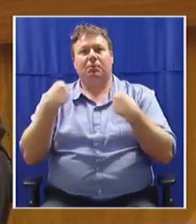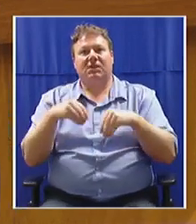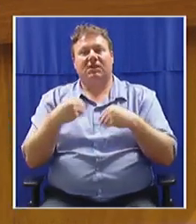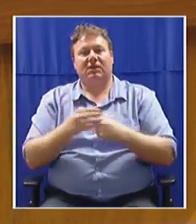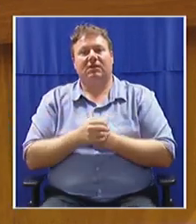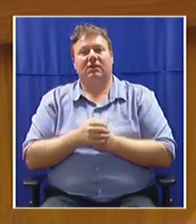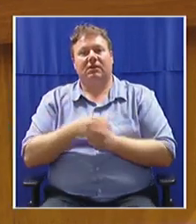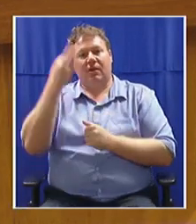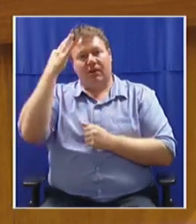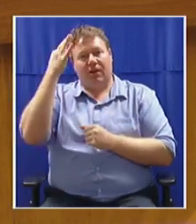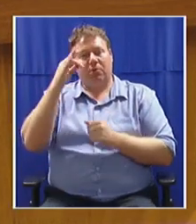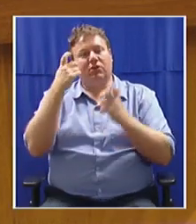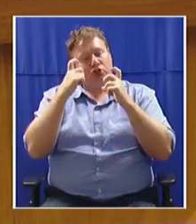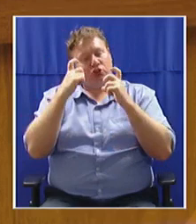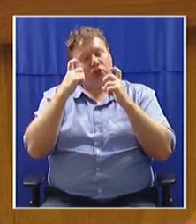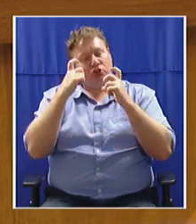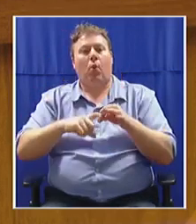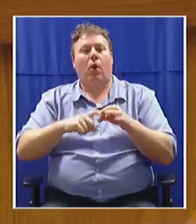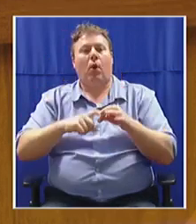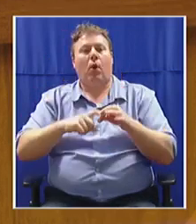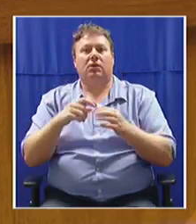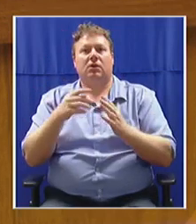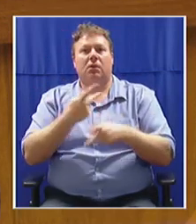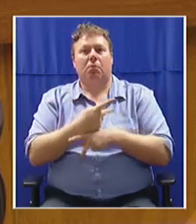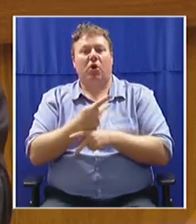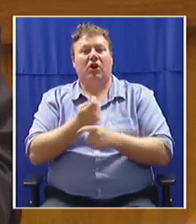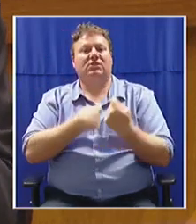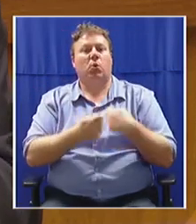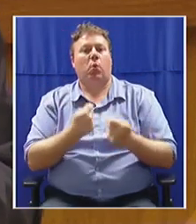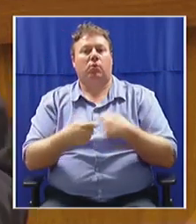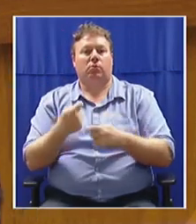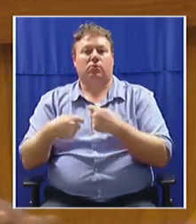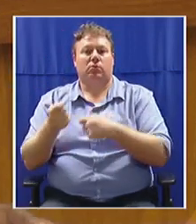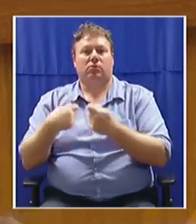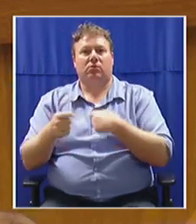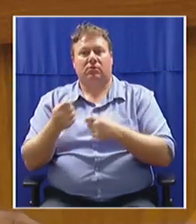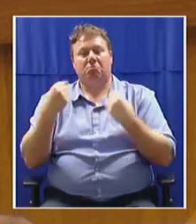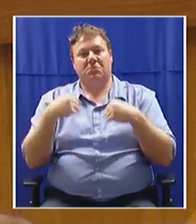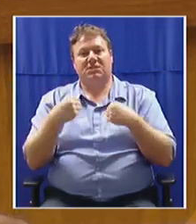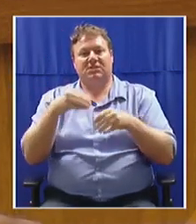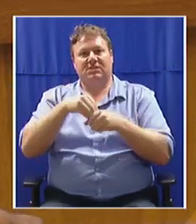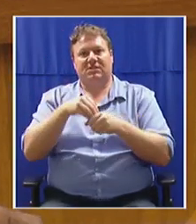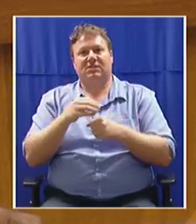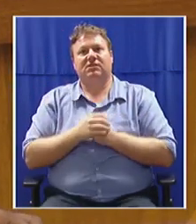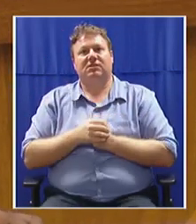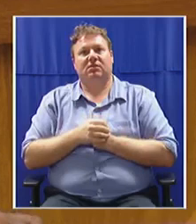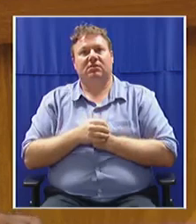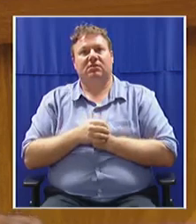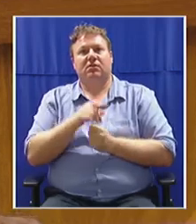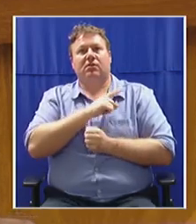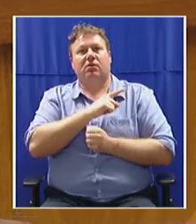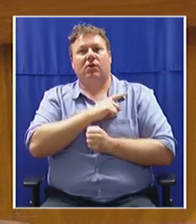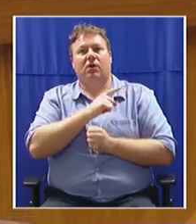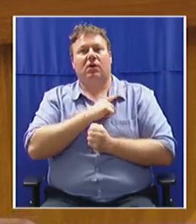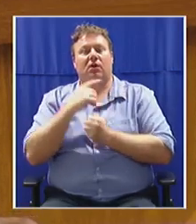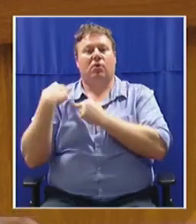should check the quality of the products that are being sold in those businesses, because we've been reliably